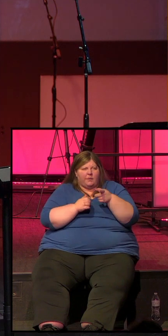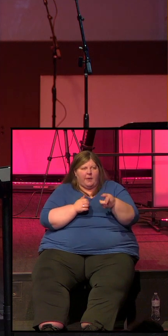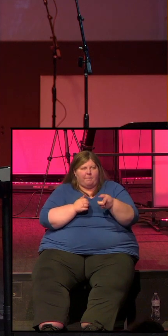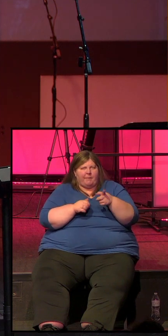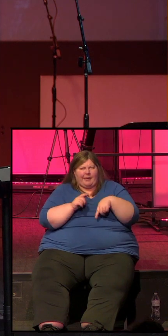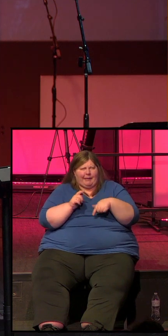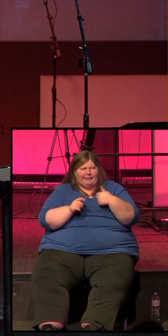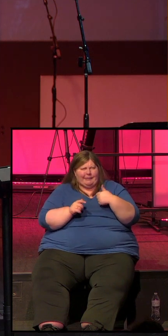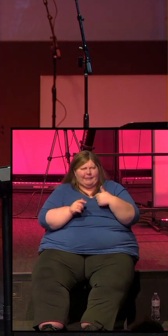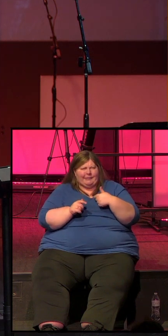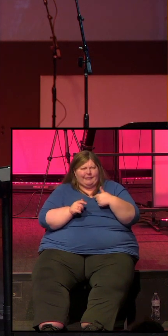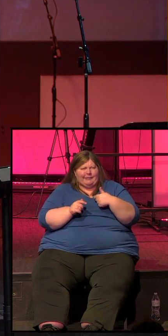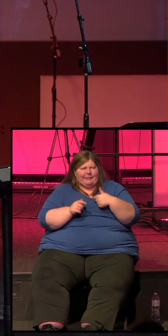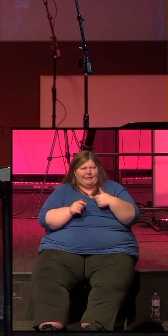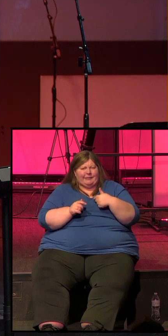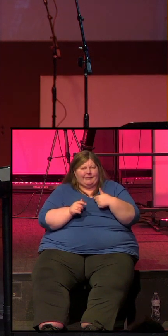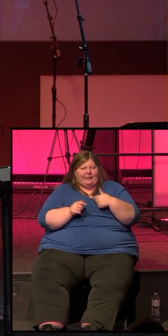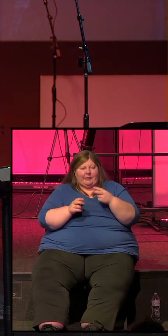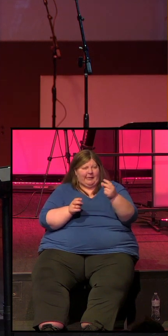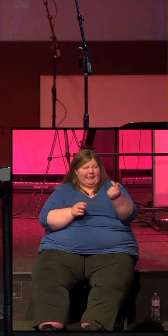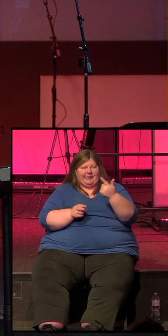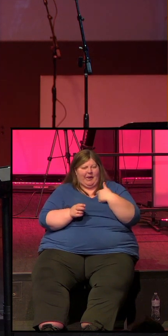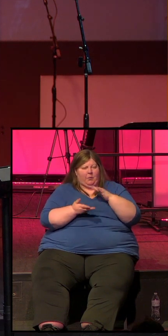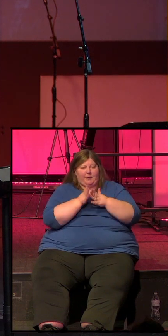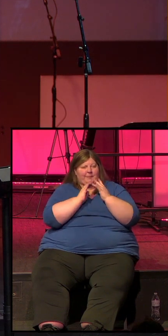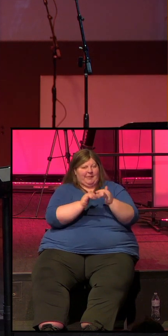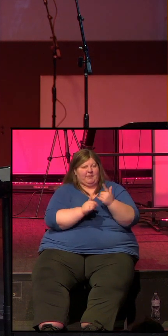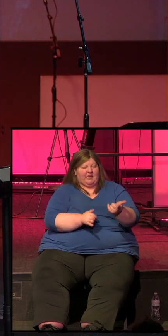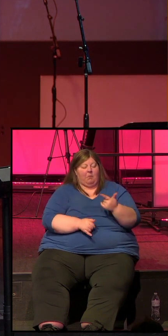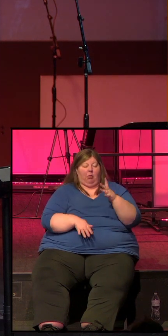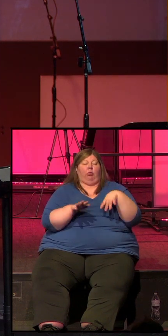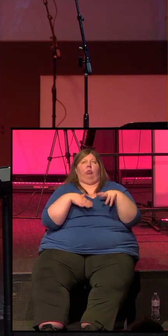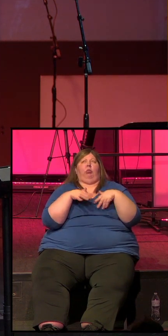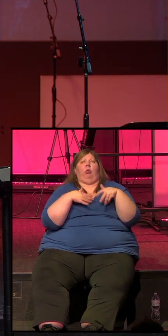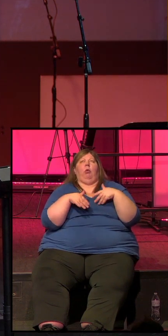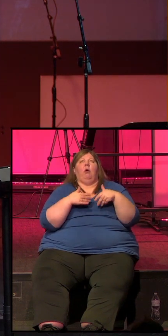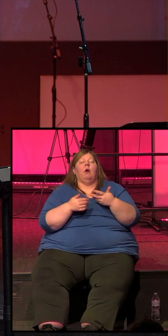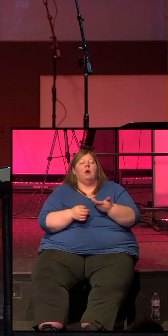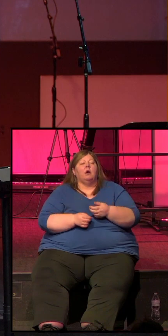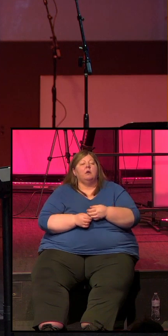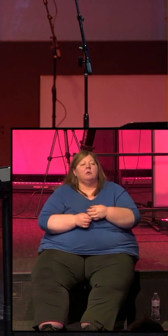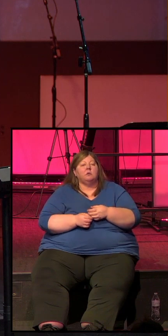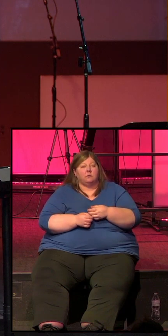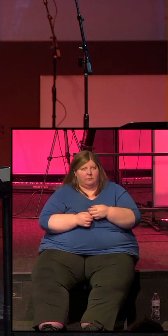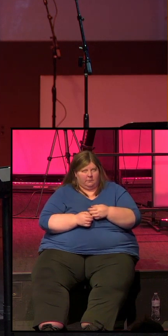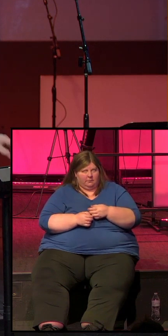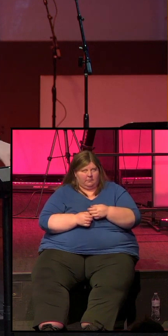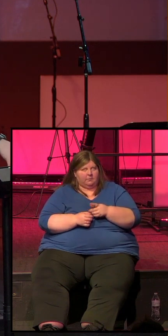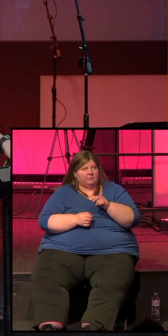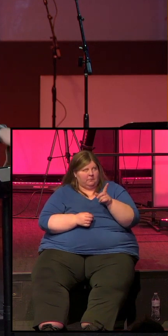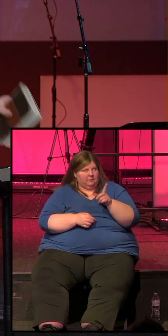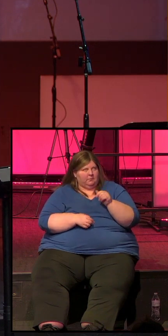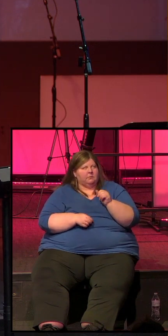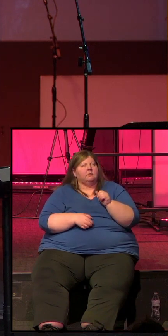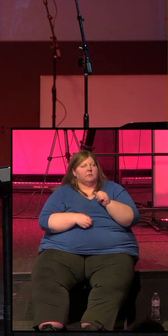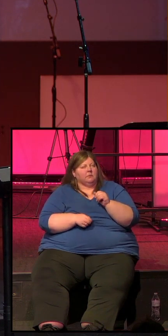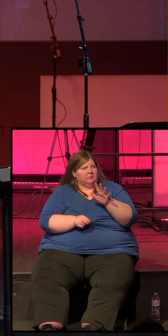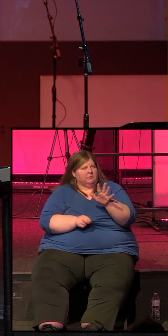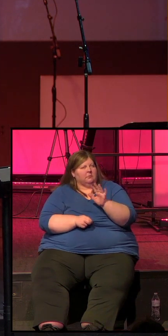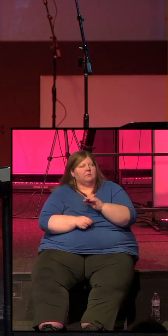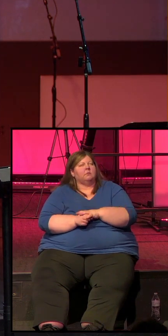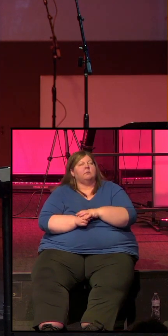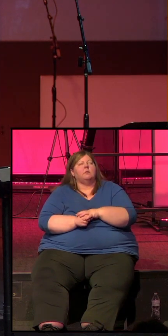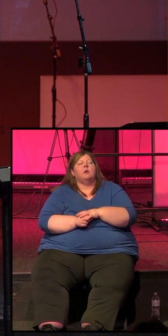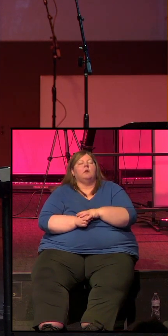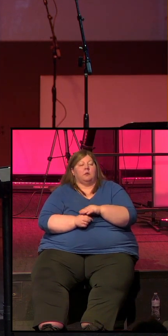I'm going to be in the same spot they are in an instant. So what do I do? So now imagine this, okay? So imagine this is